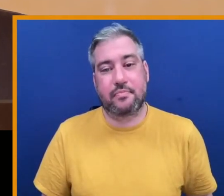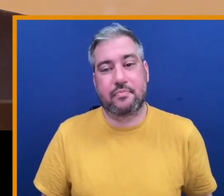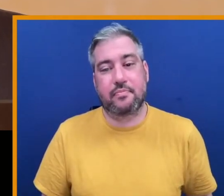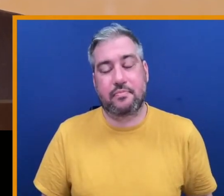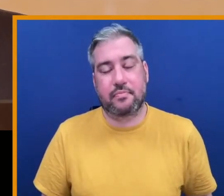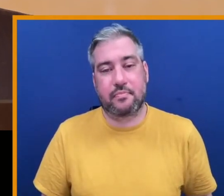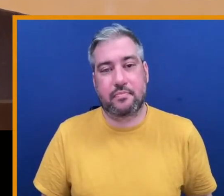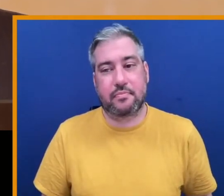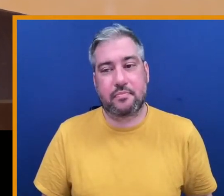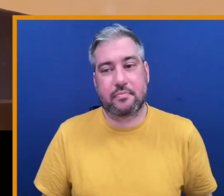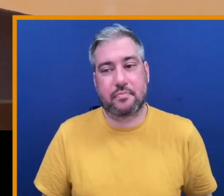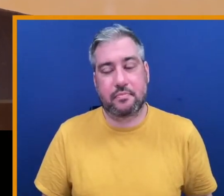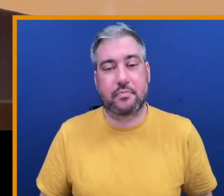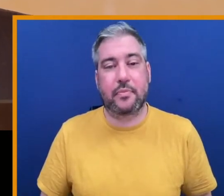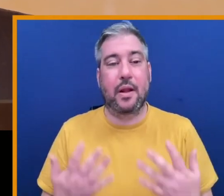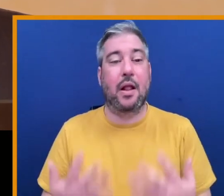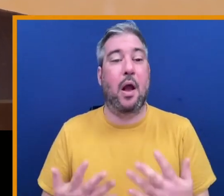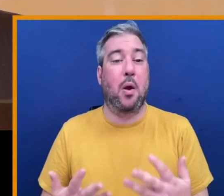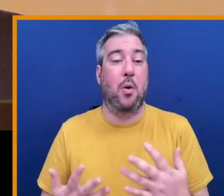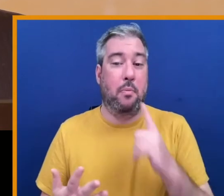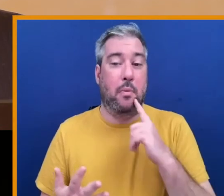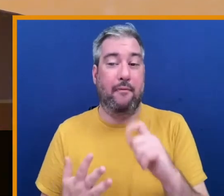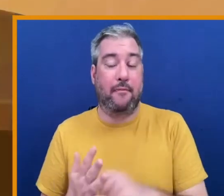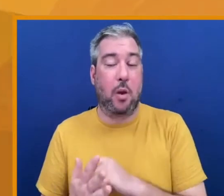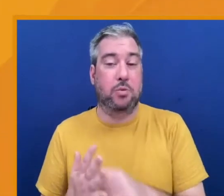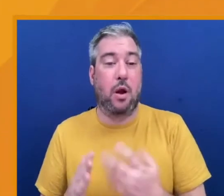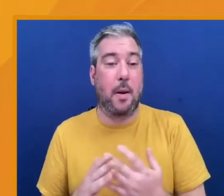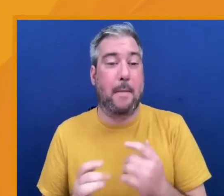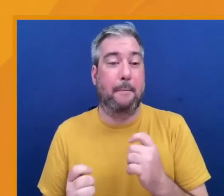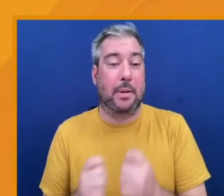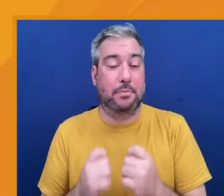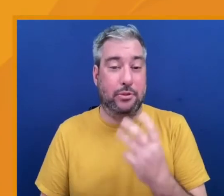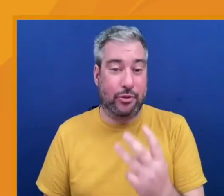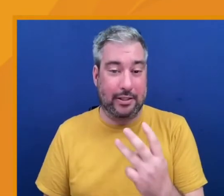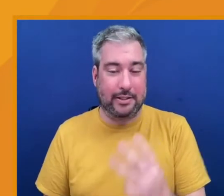and that vote is open now.